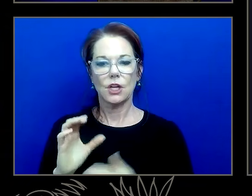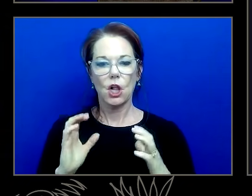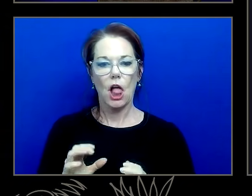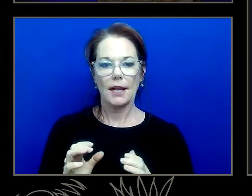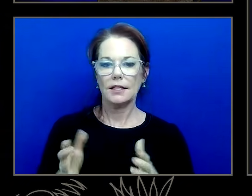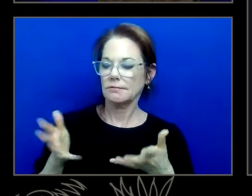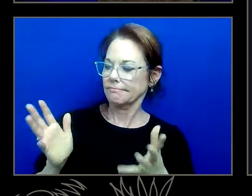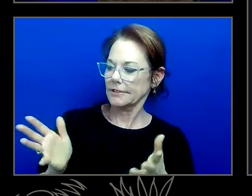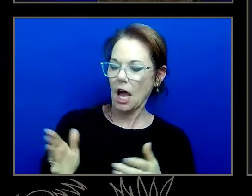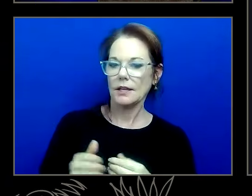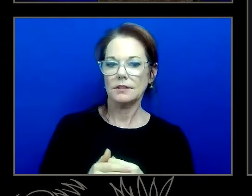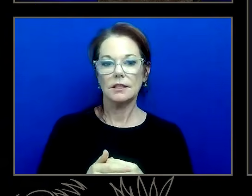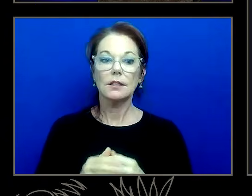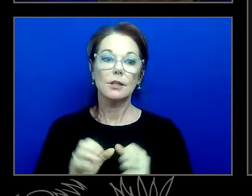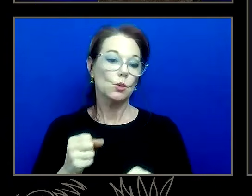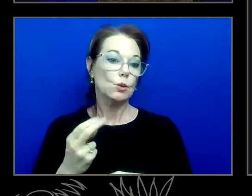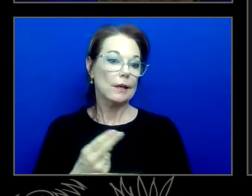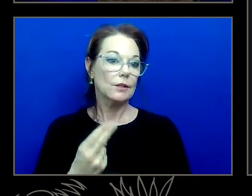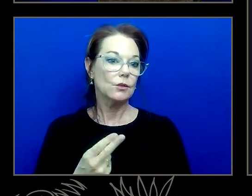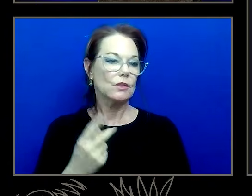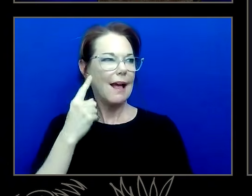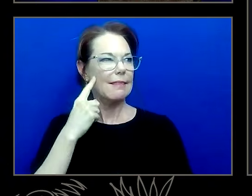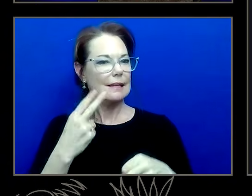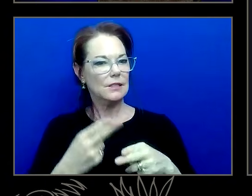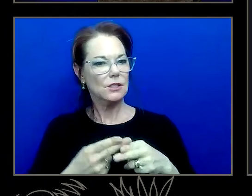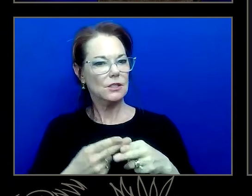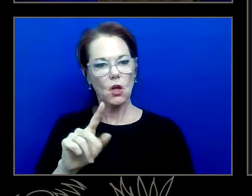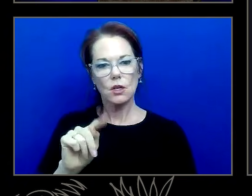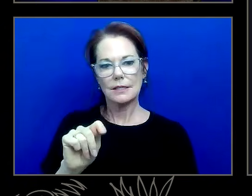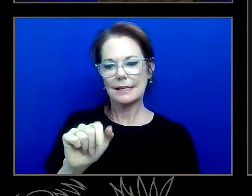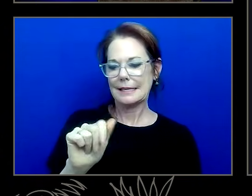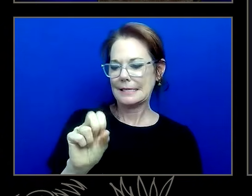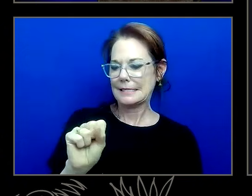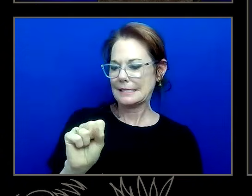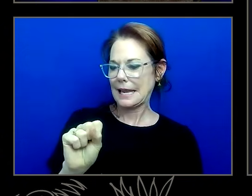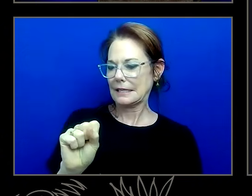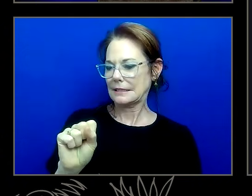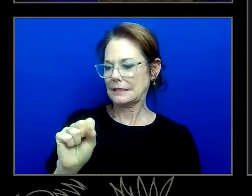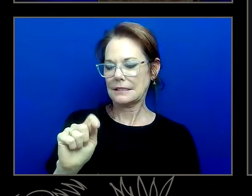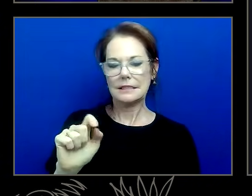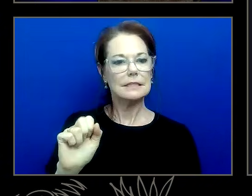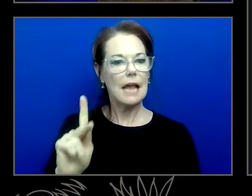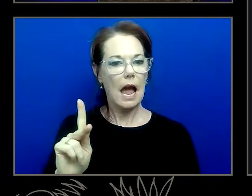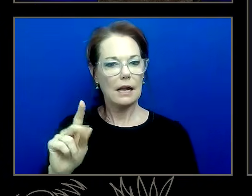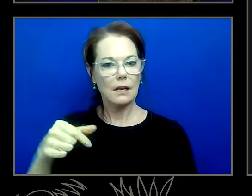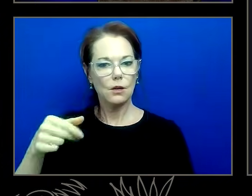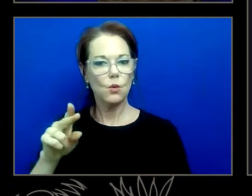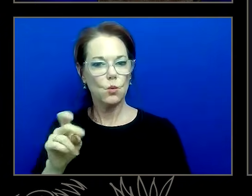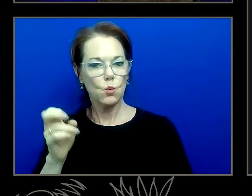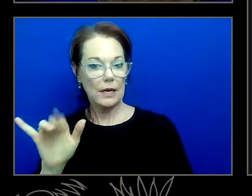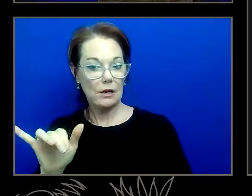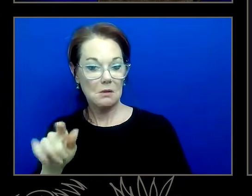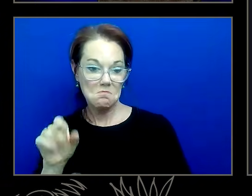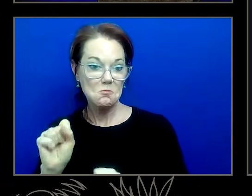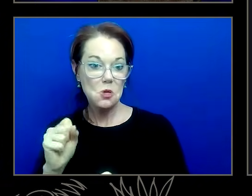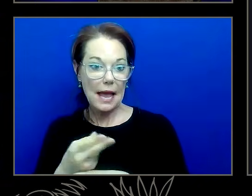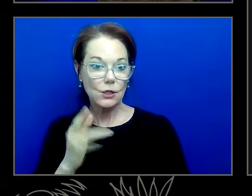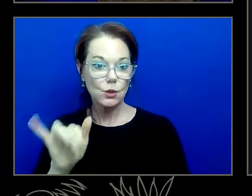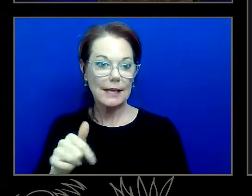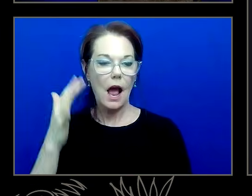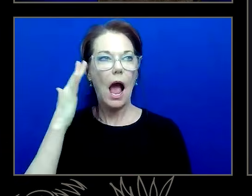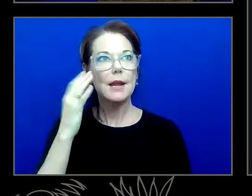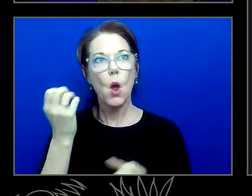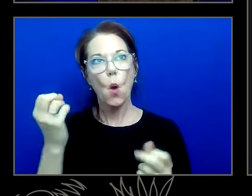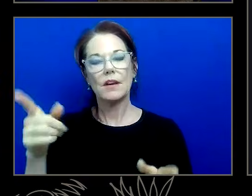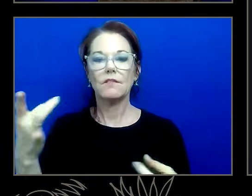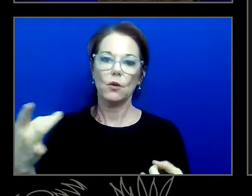just use something like, well, I guess now it's called TanStack query. Use something like that, because I know I'll get a lot of hate for this too,